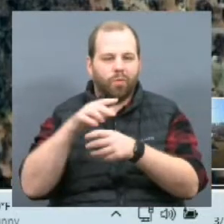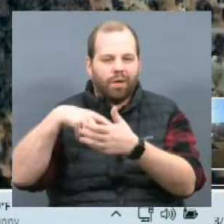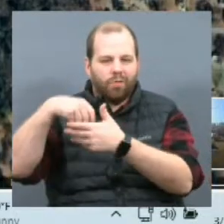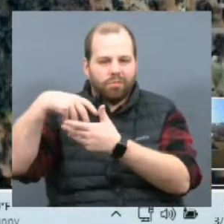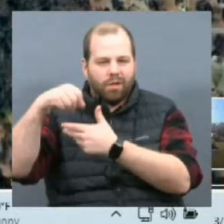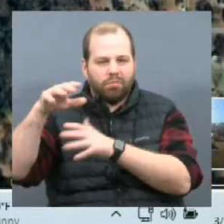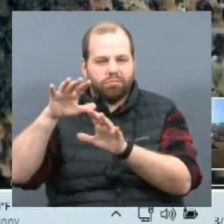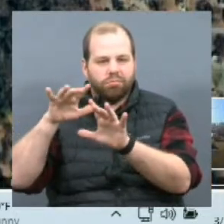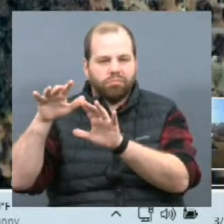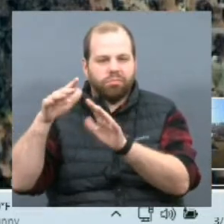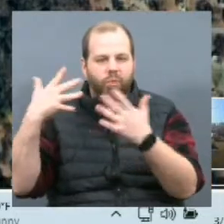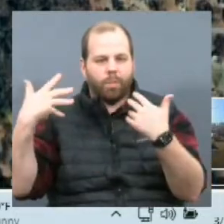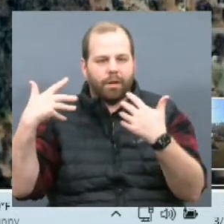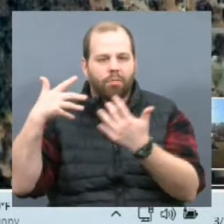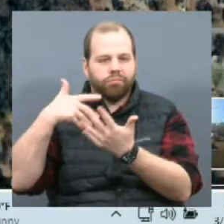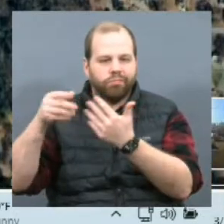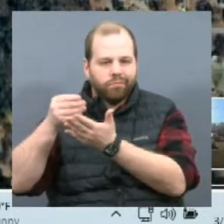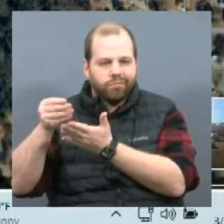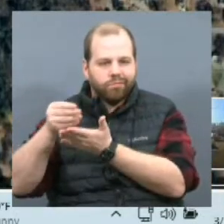be a